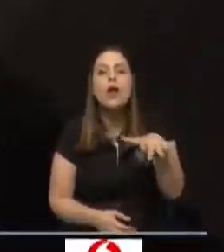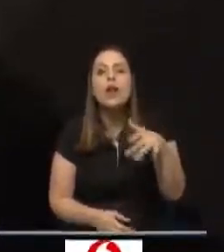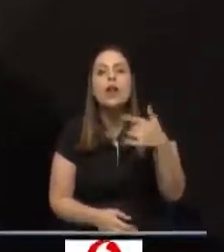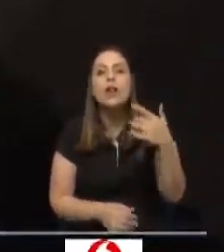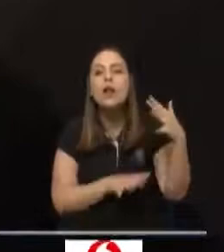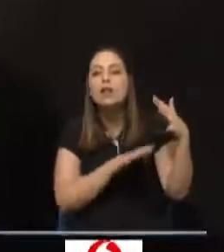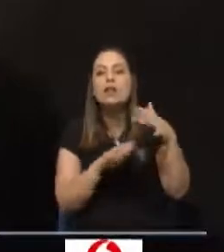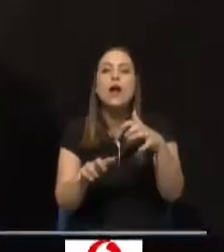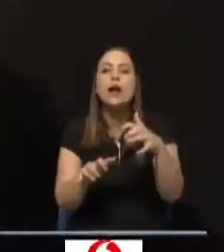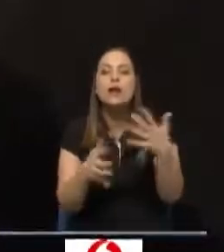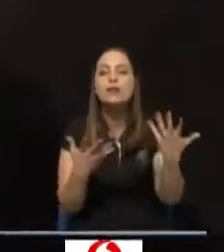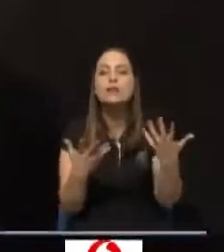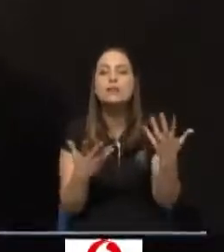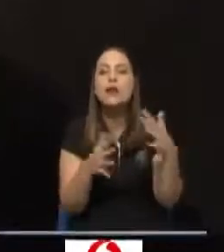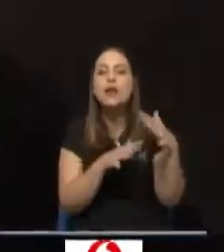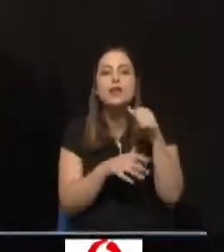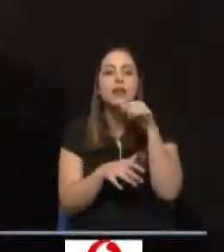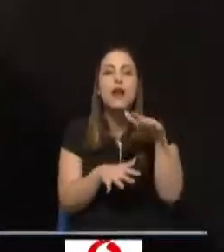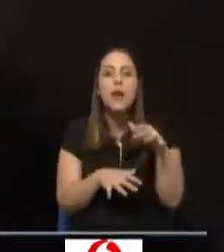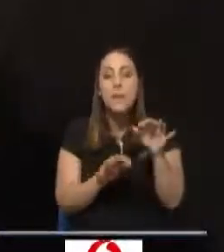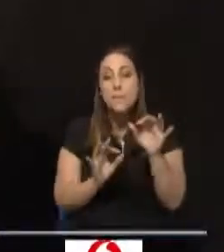location.